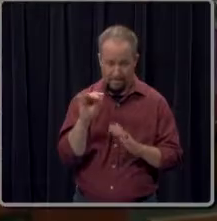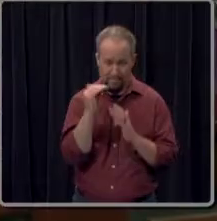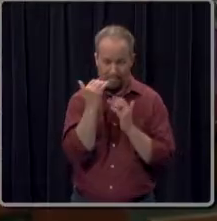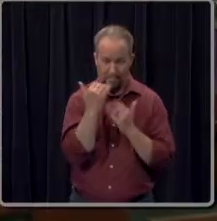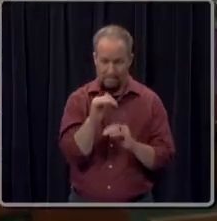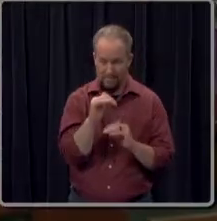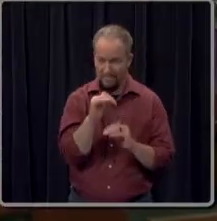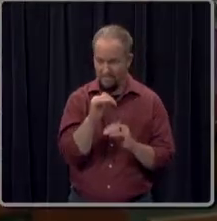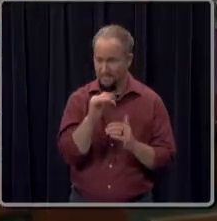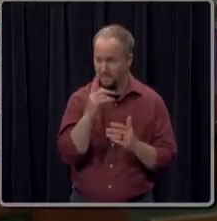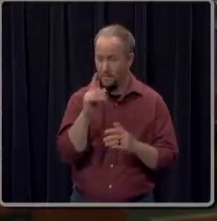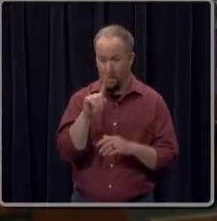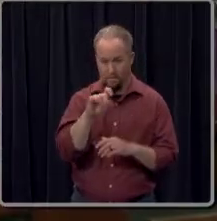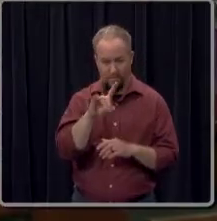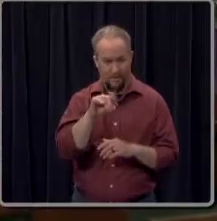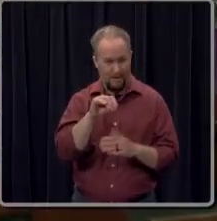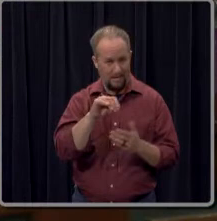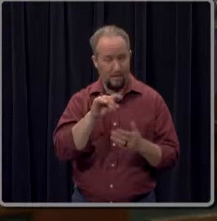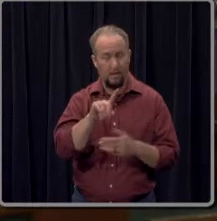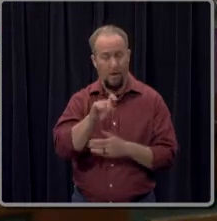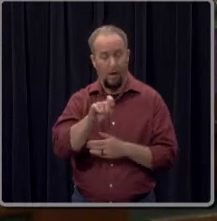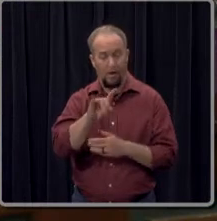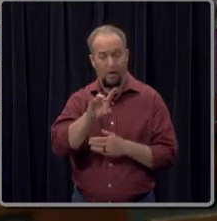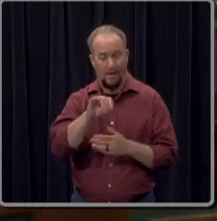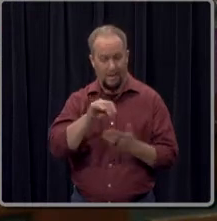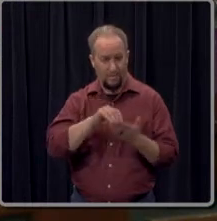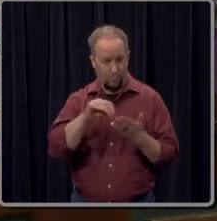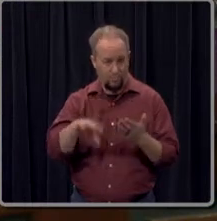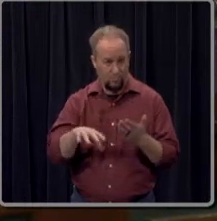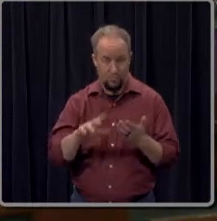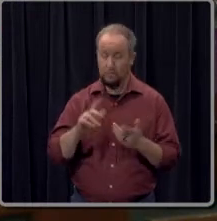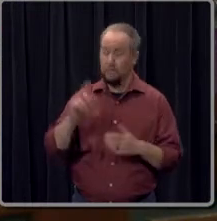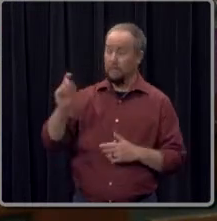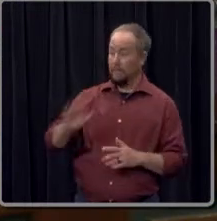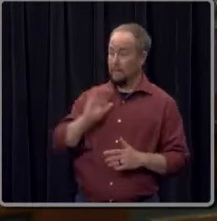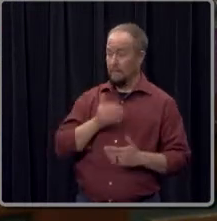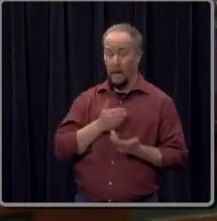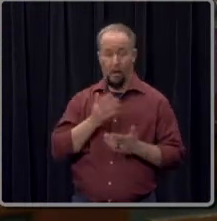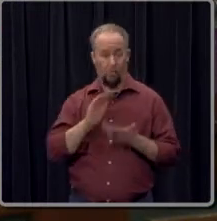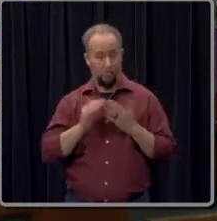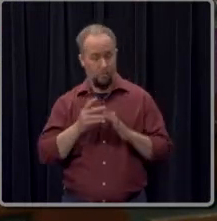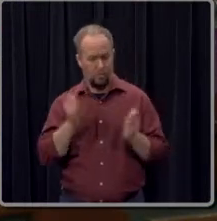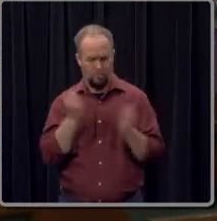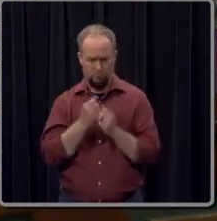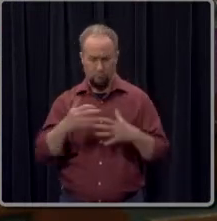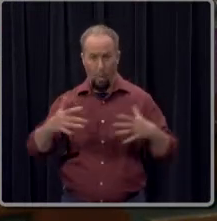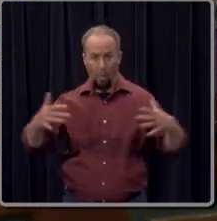need in our community has exponentially exploded year over year, over decades,